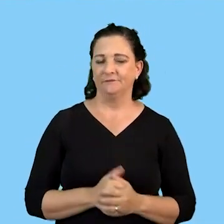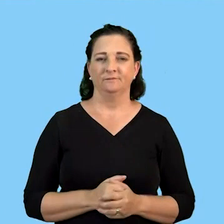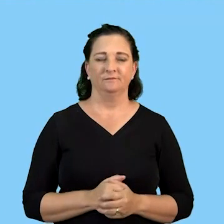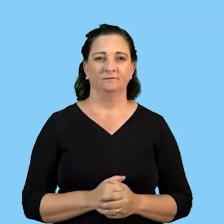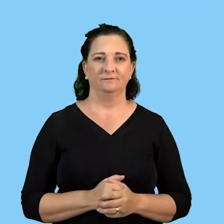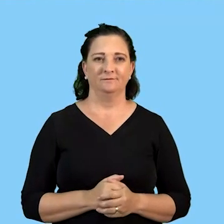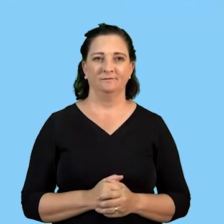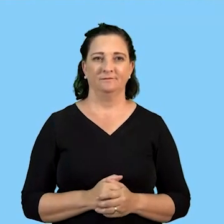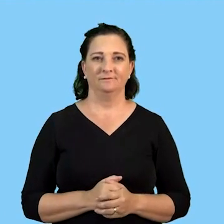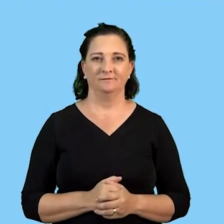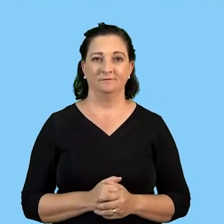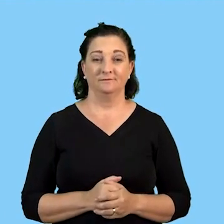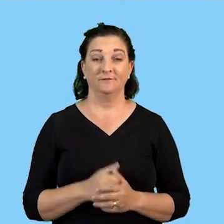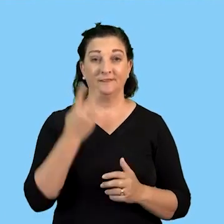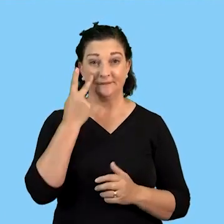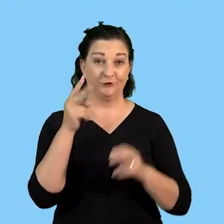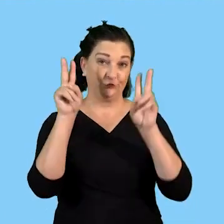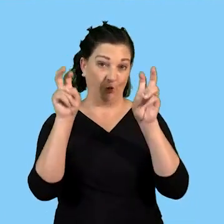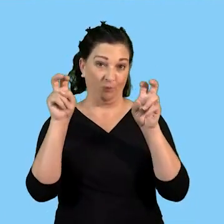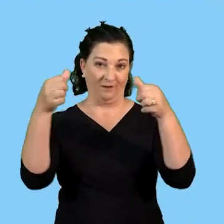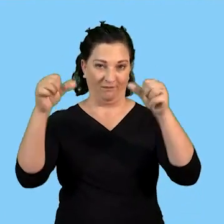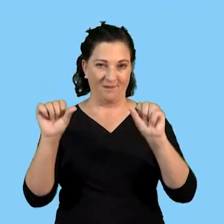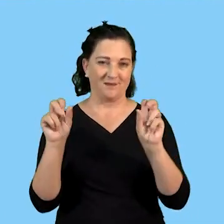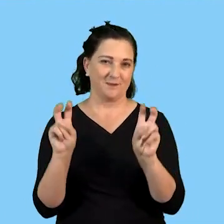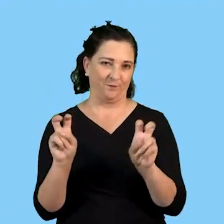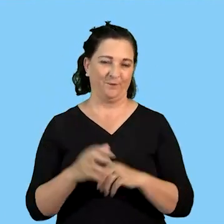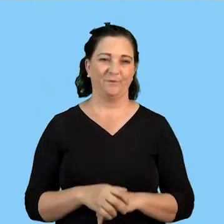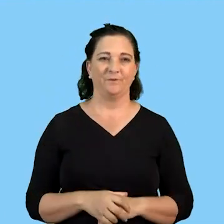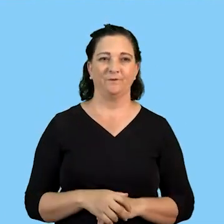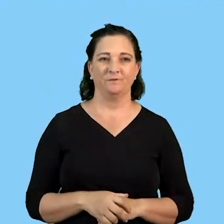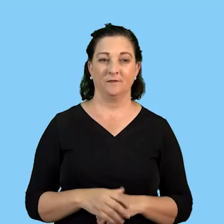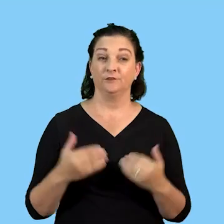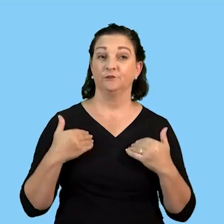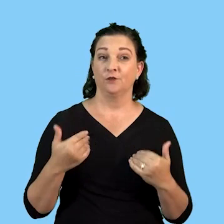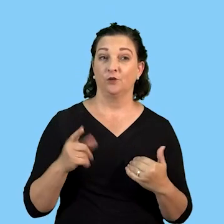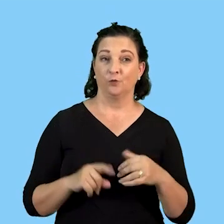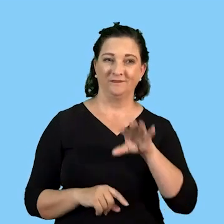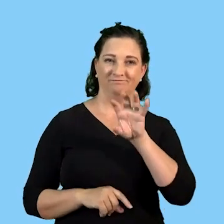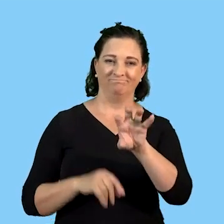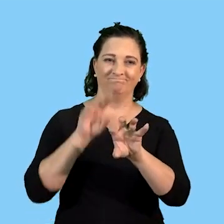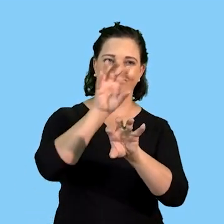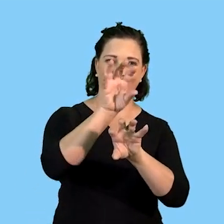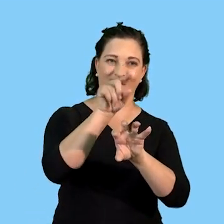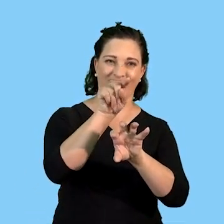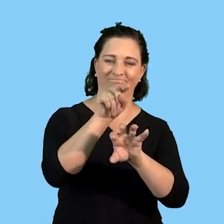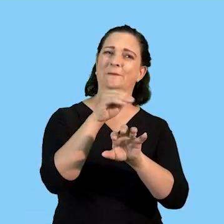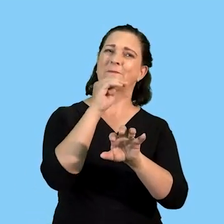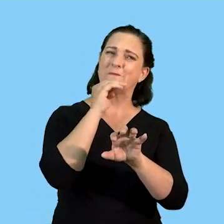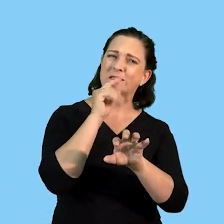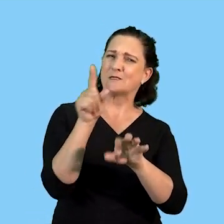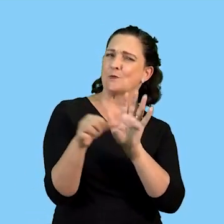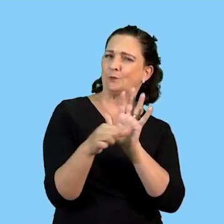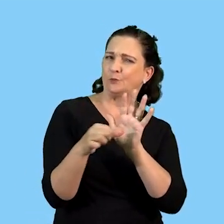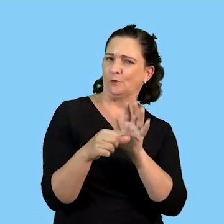all about, each and every subtopic that we unpacked. We started with the meaning and importance of